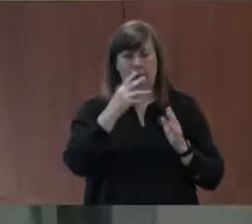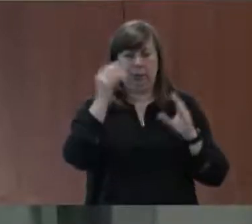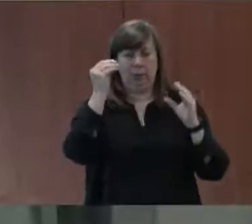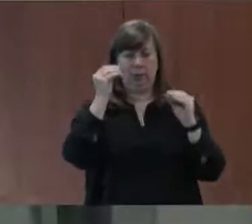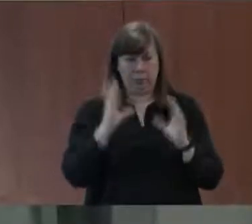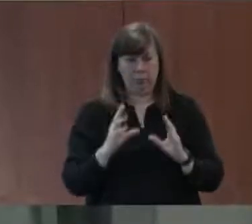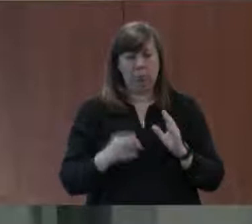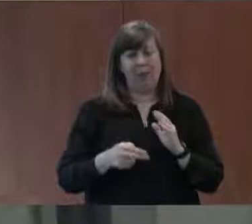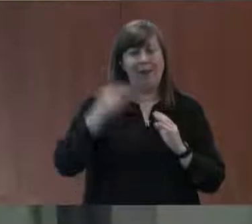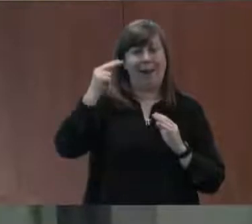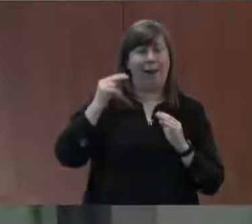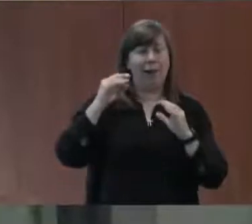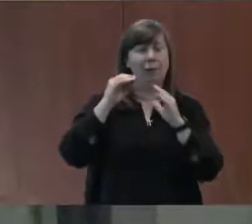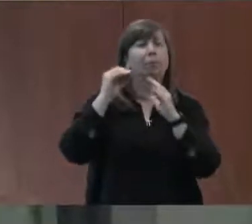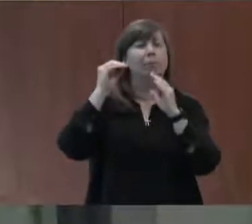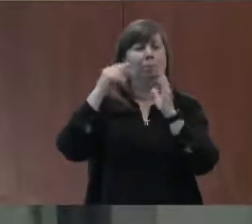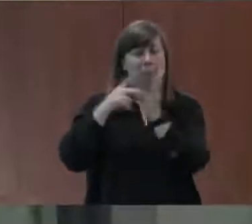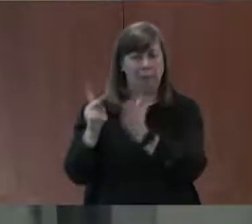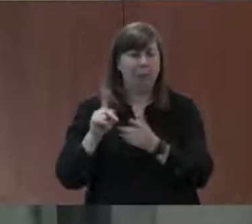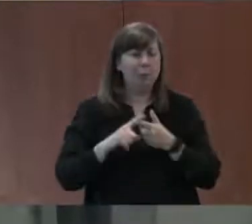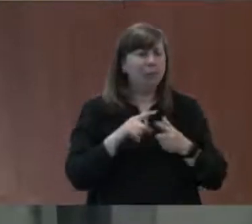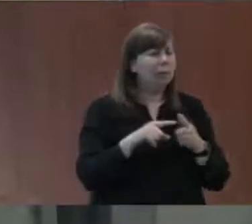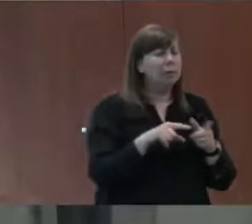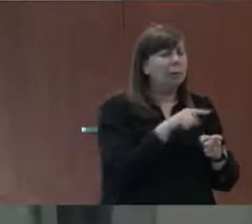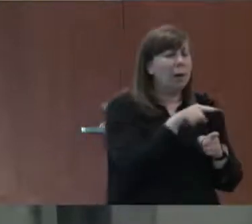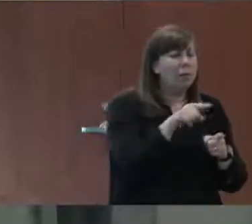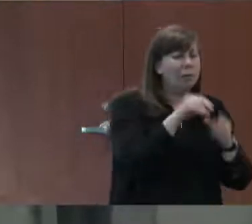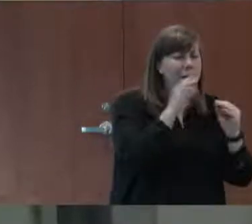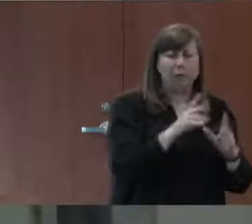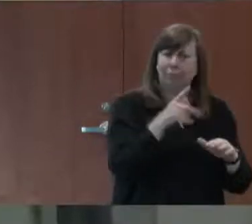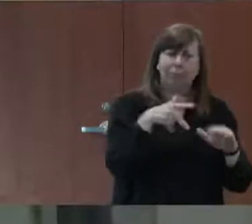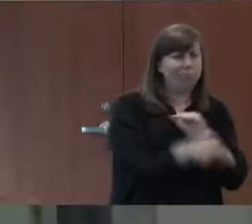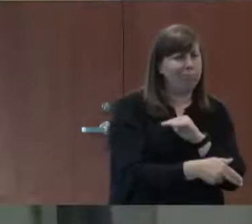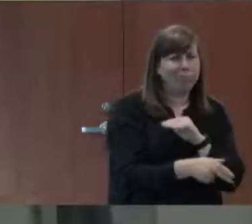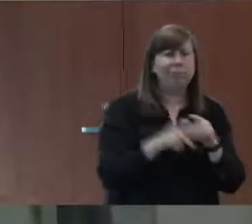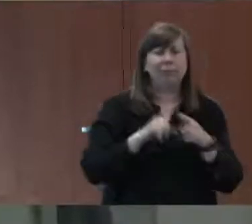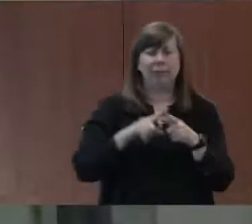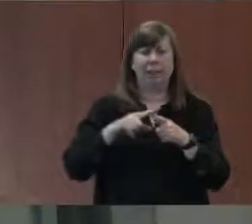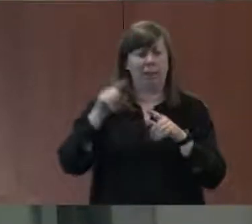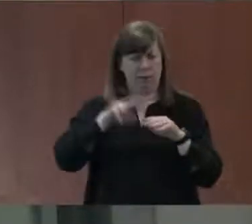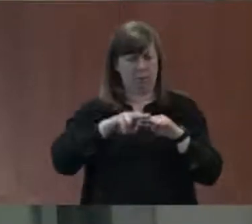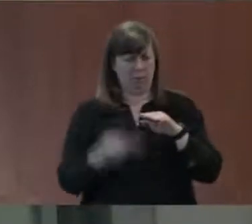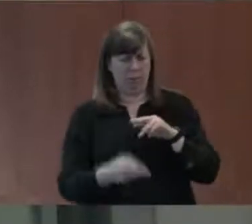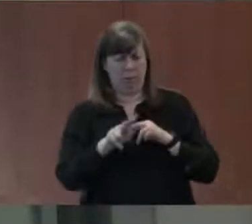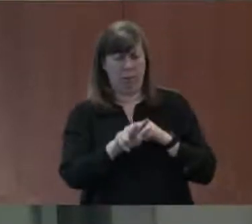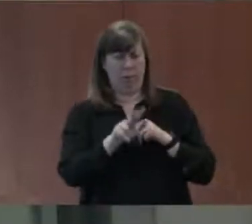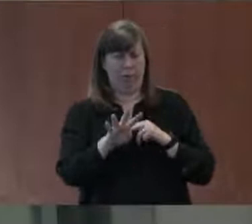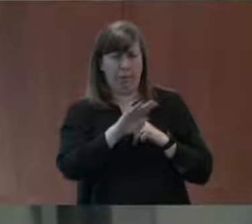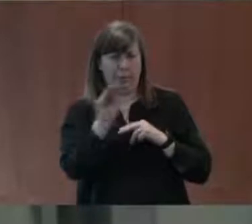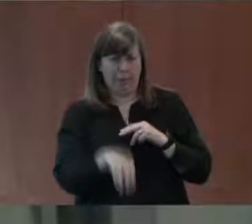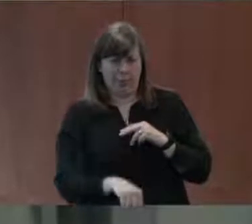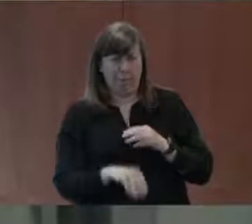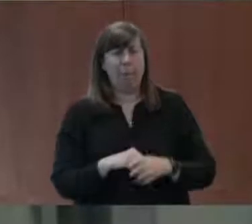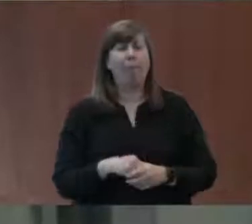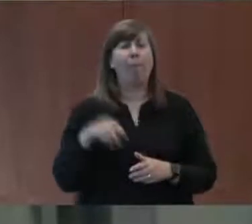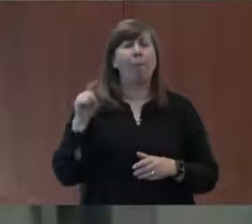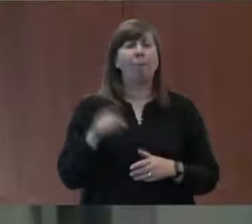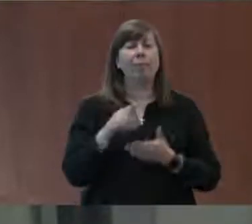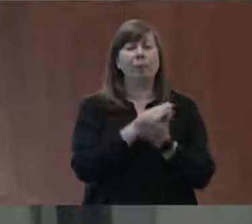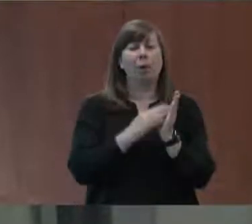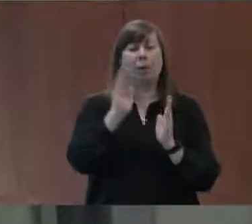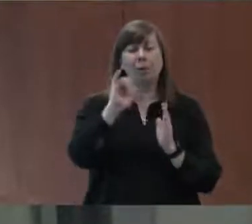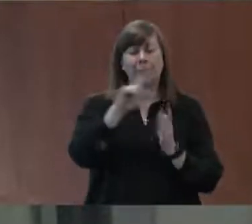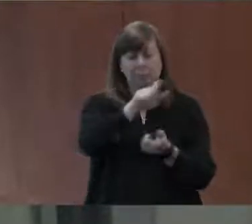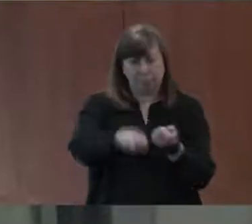for higher pay, which Caucasian teachers are cut off from until the percentage of Caucasian teachers drops by at least 34%. This version of the bill